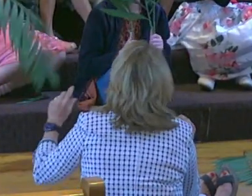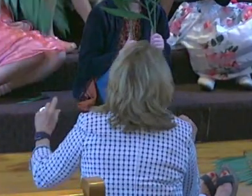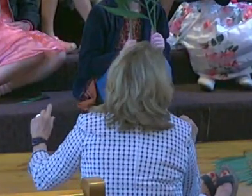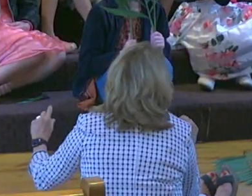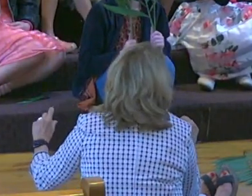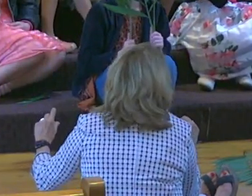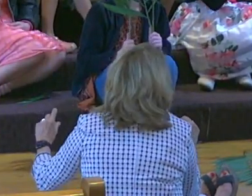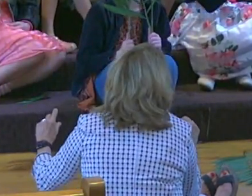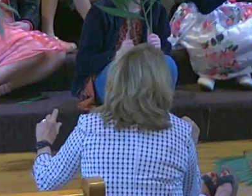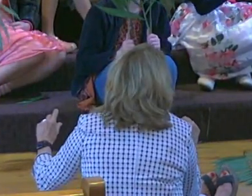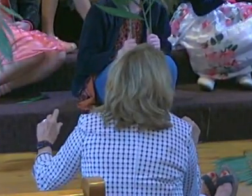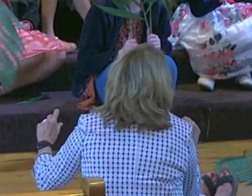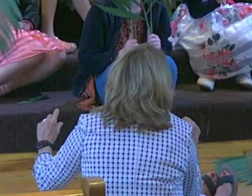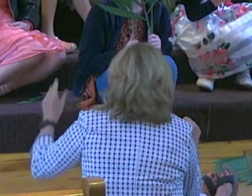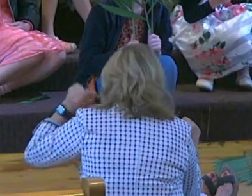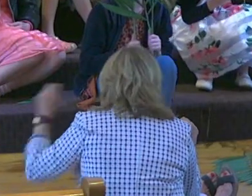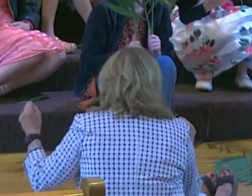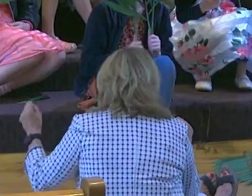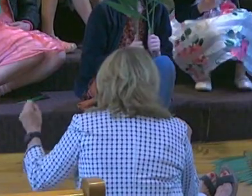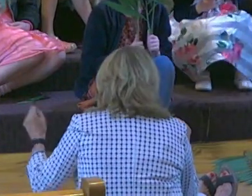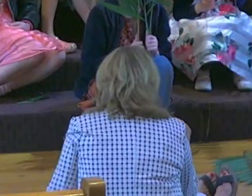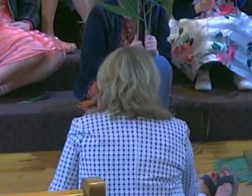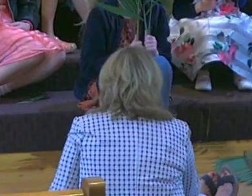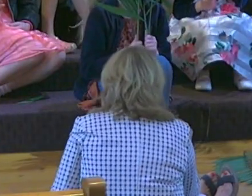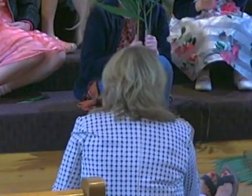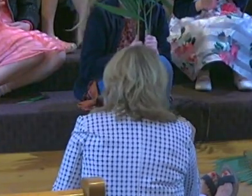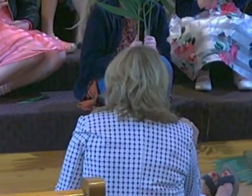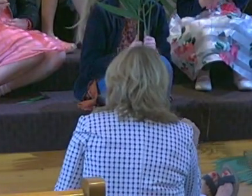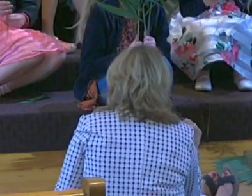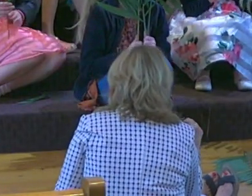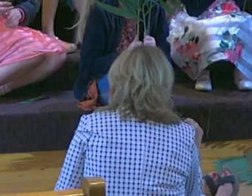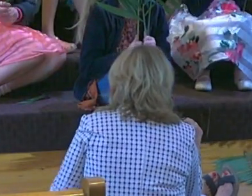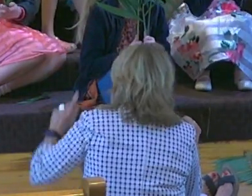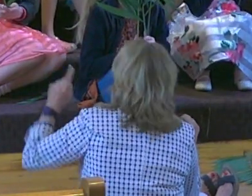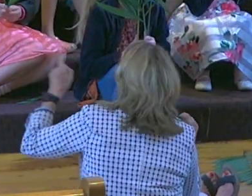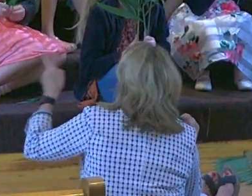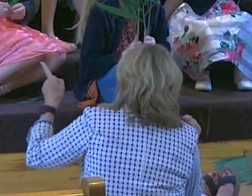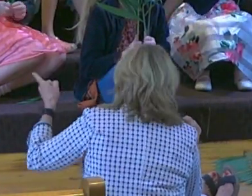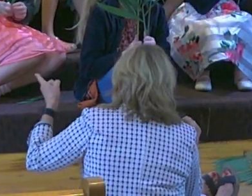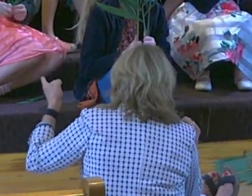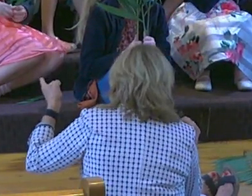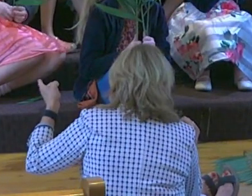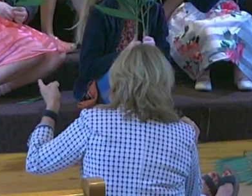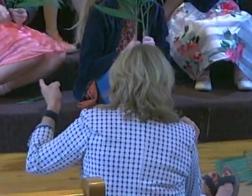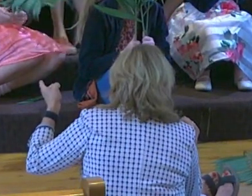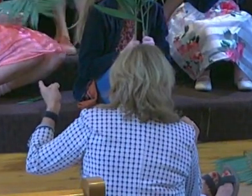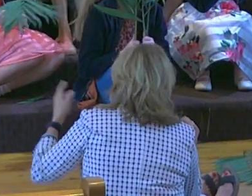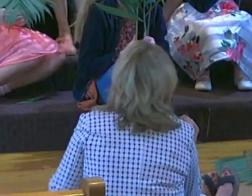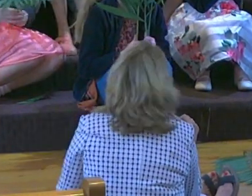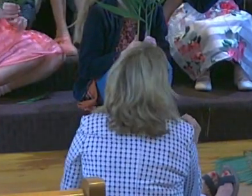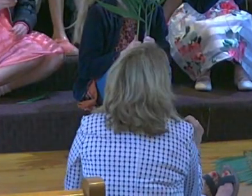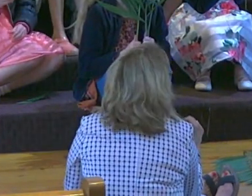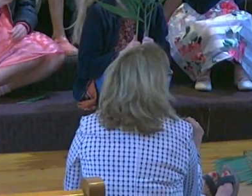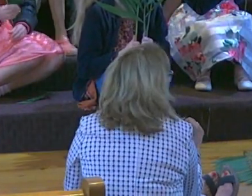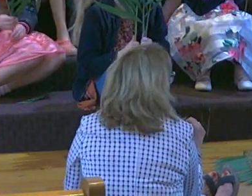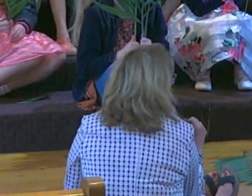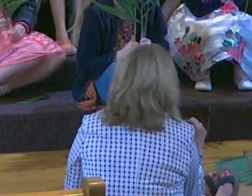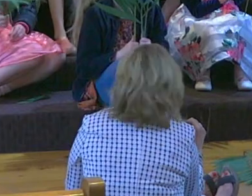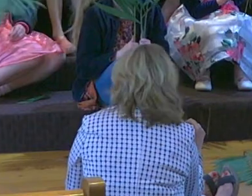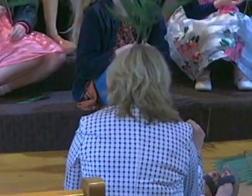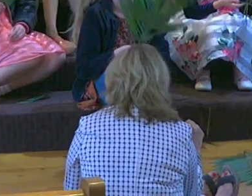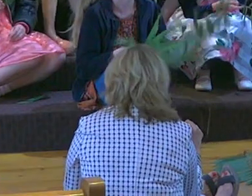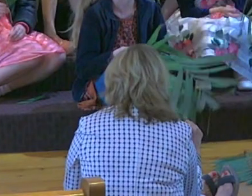young, what kind of animal? Donkey on which he could ride. He'd come to that place to show